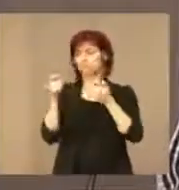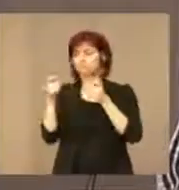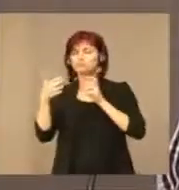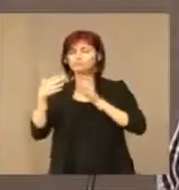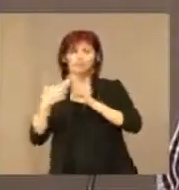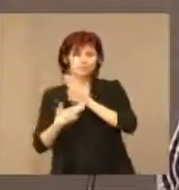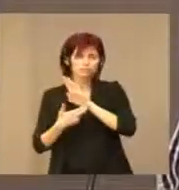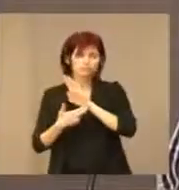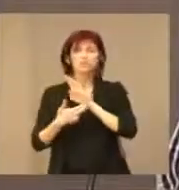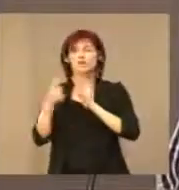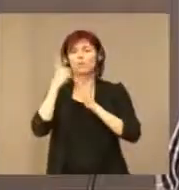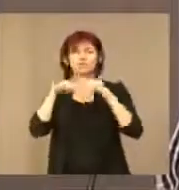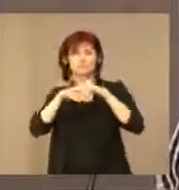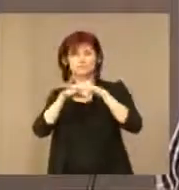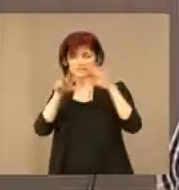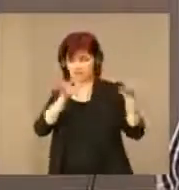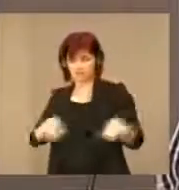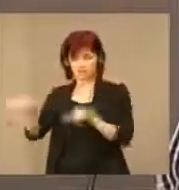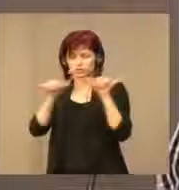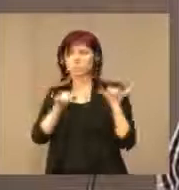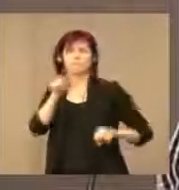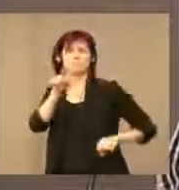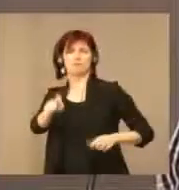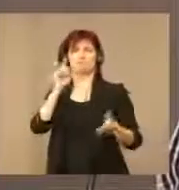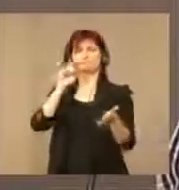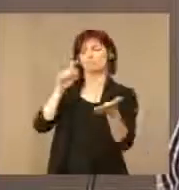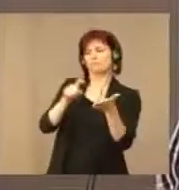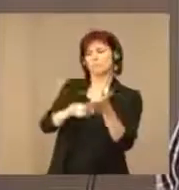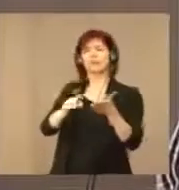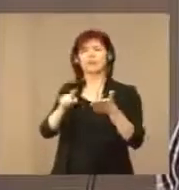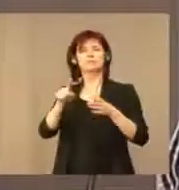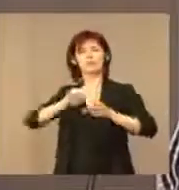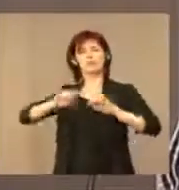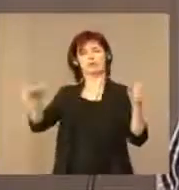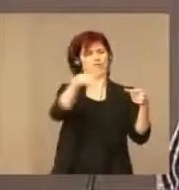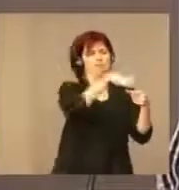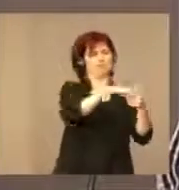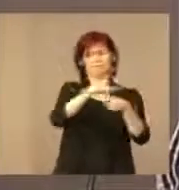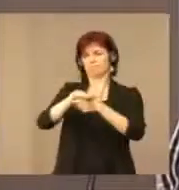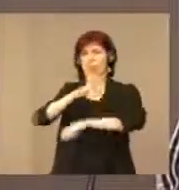accessibility standard development is going to have to take that into account as we go forward.